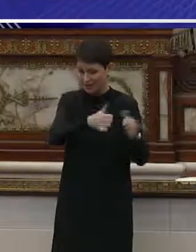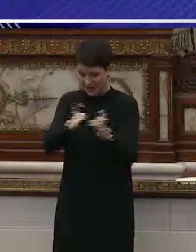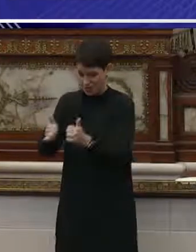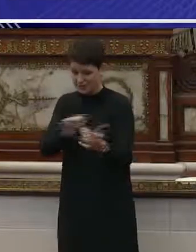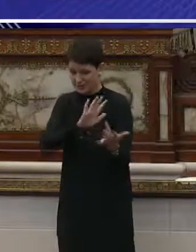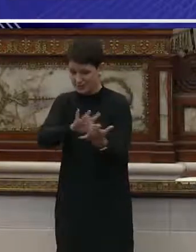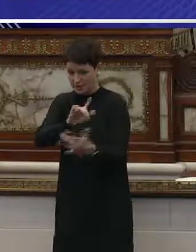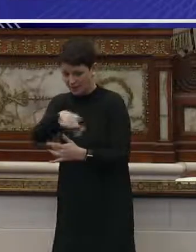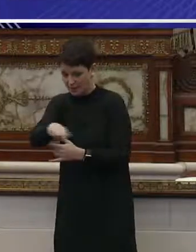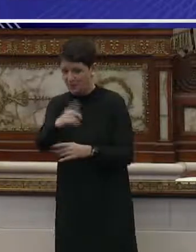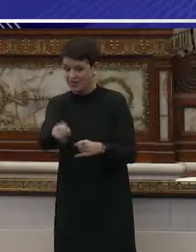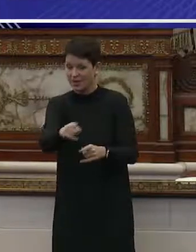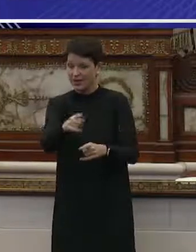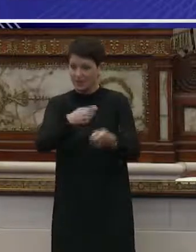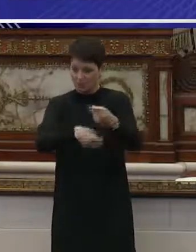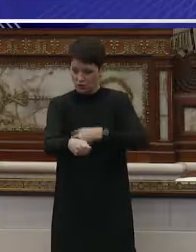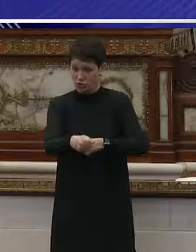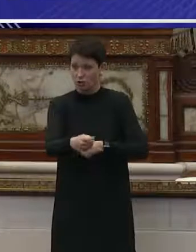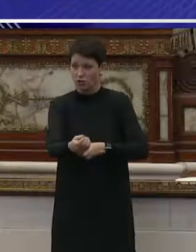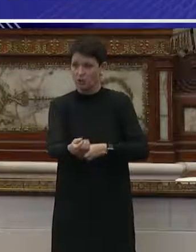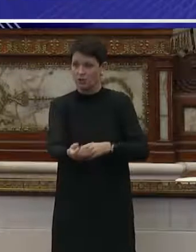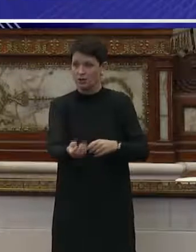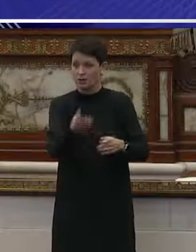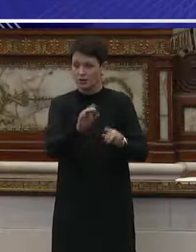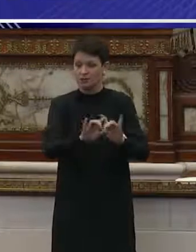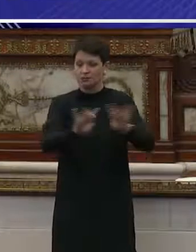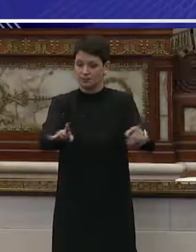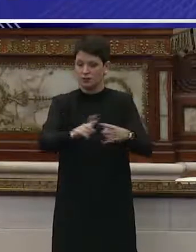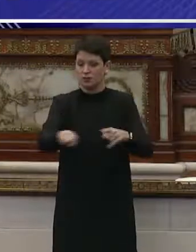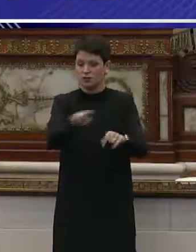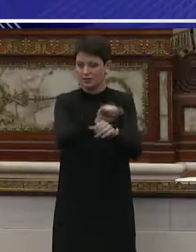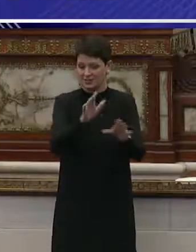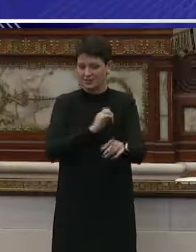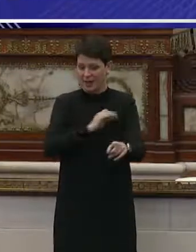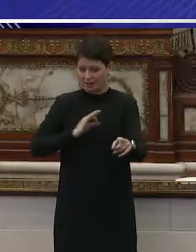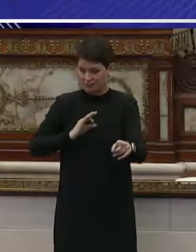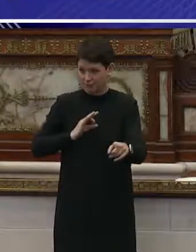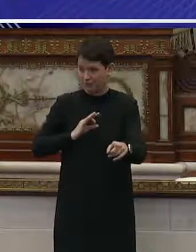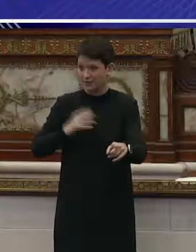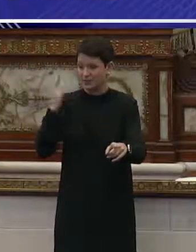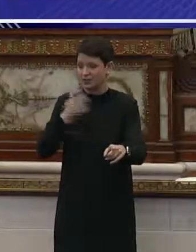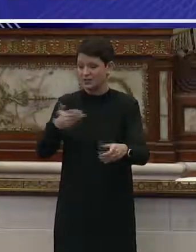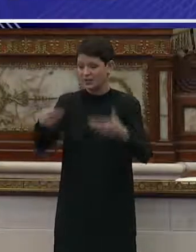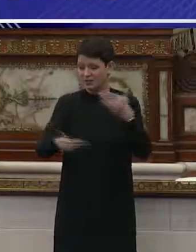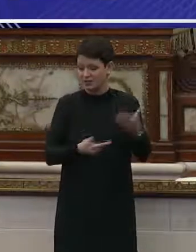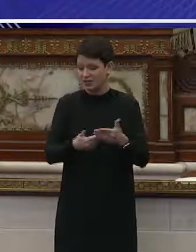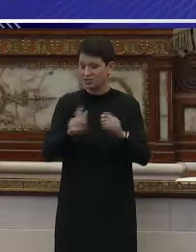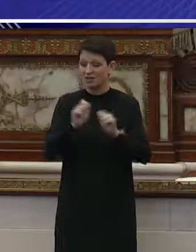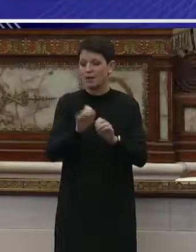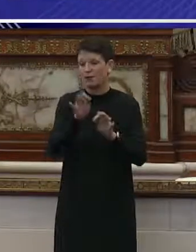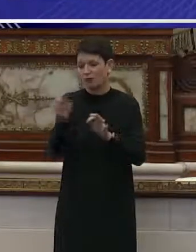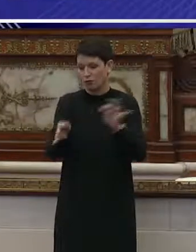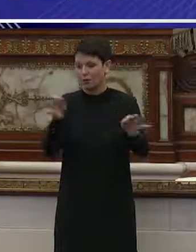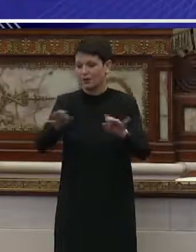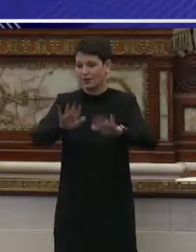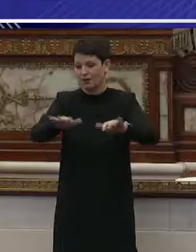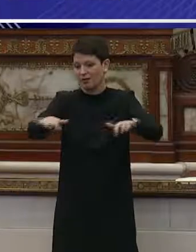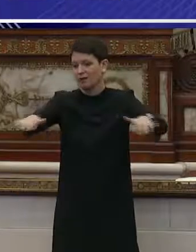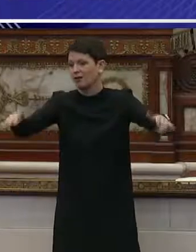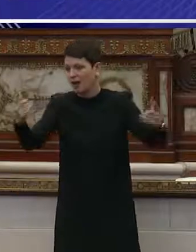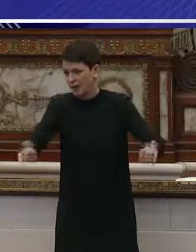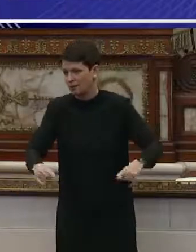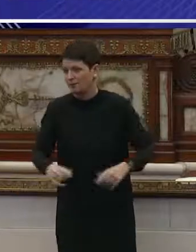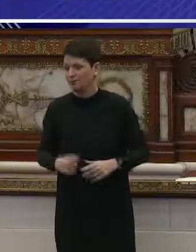agencies, and they in turn passed on the invitation to their employees. That's why this is an invitation which could be forwarded. And